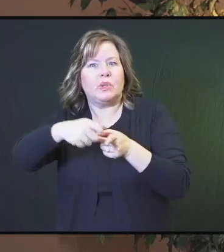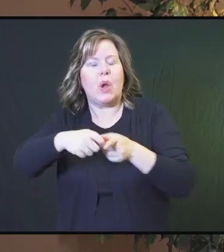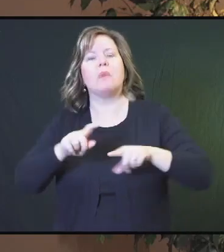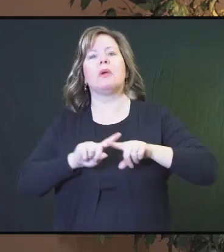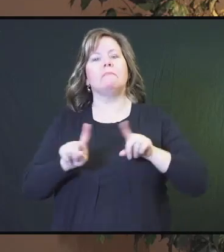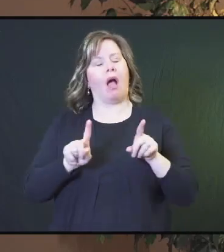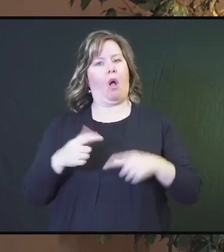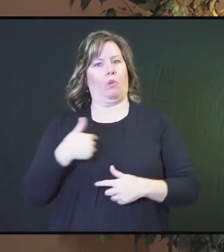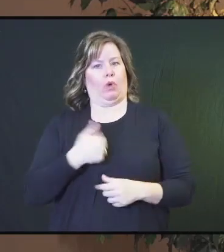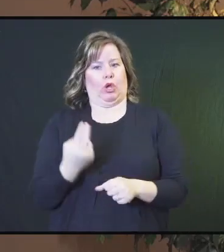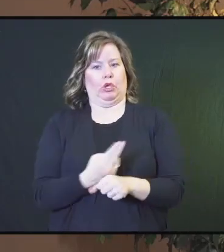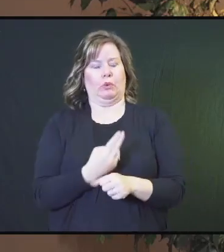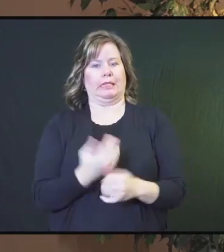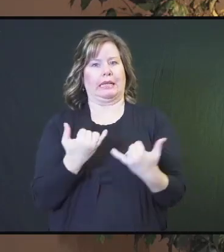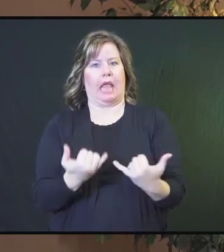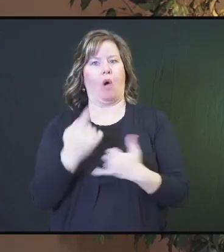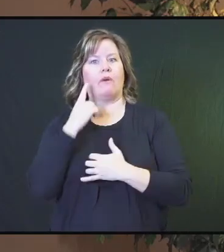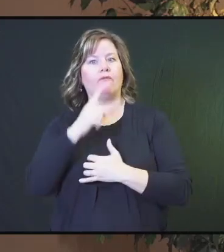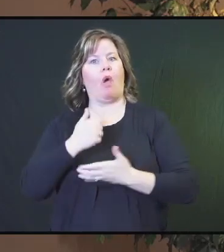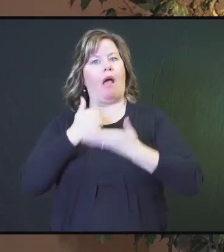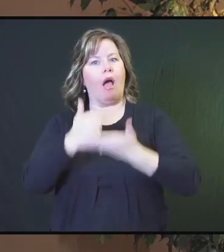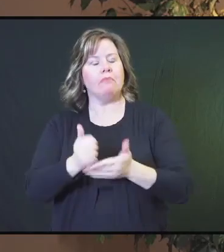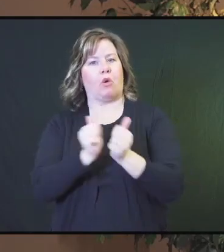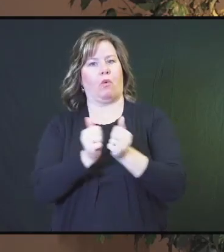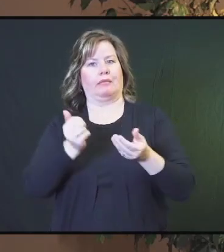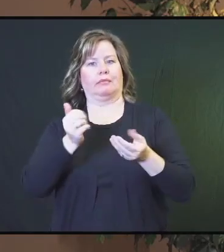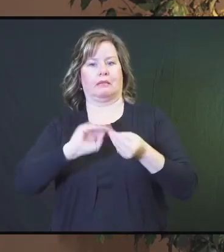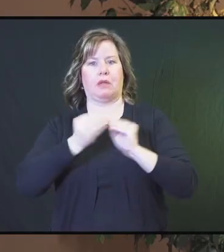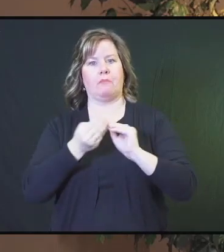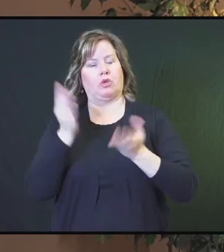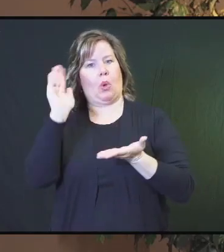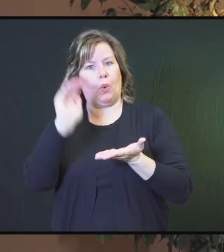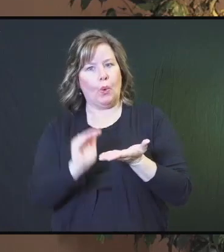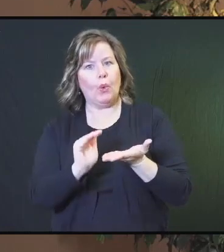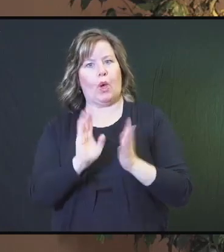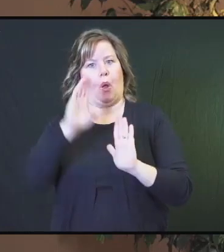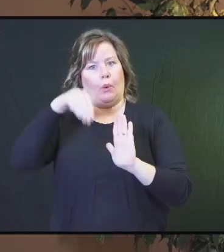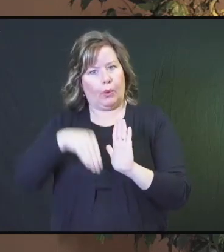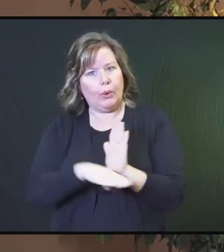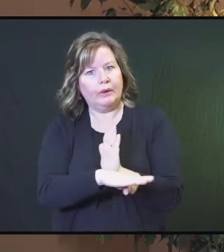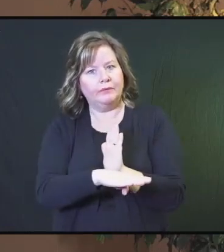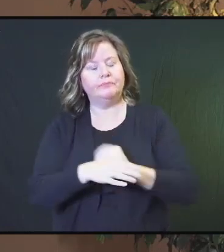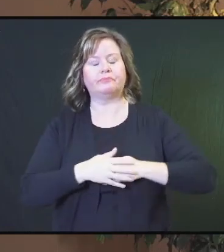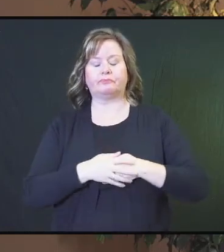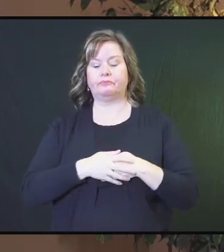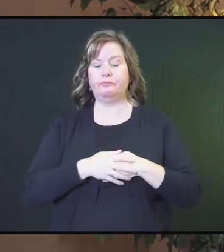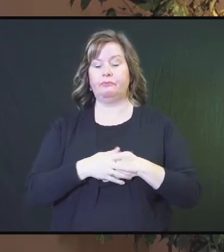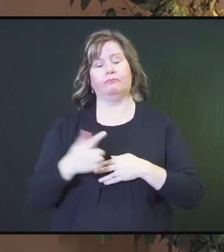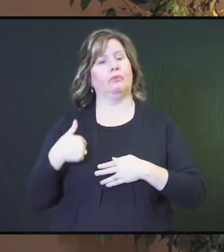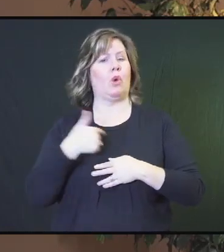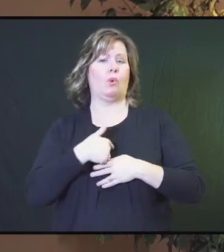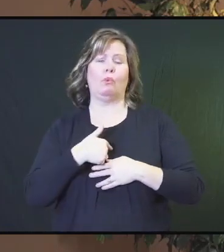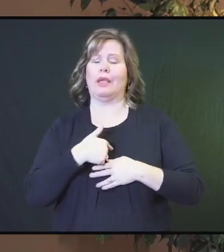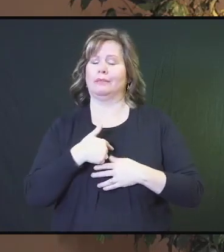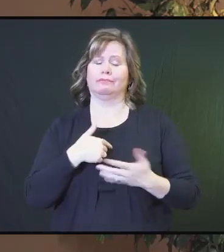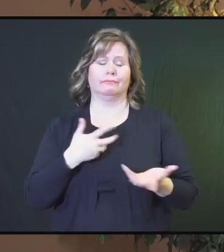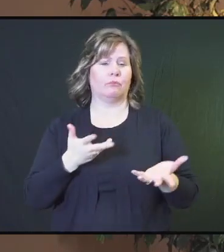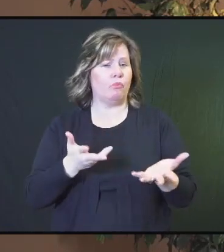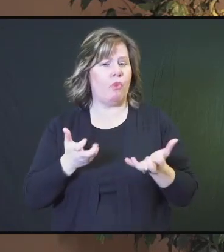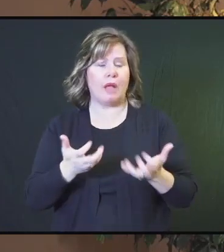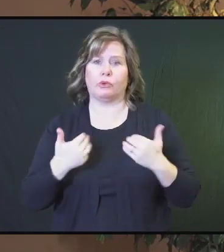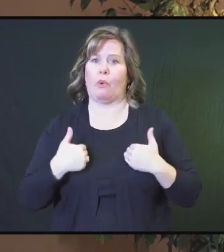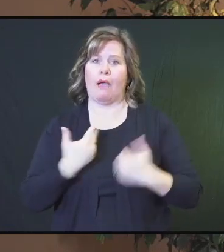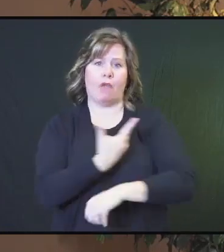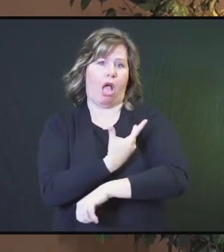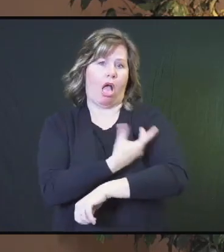tools we have right now. We would love to have a vaccine, and that's one of the differences between this and swine flu and other situations